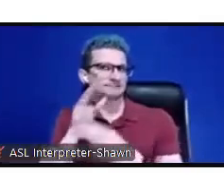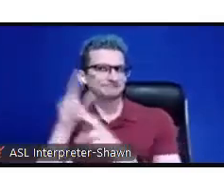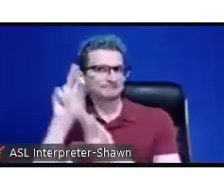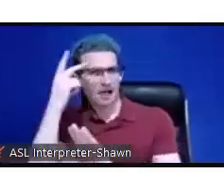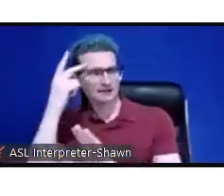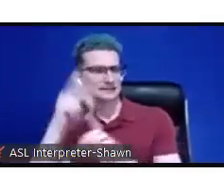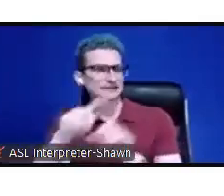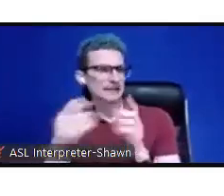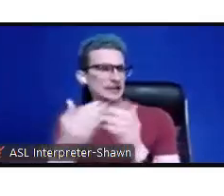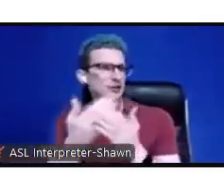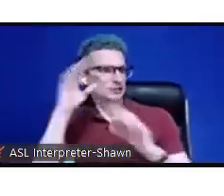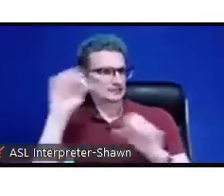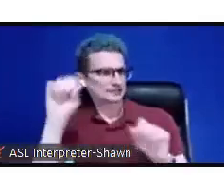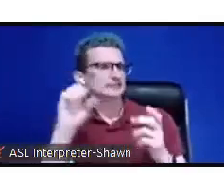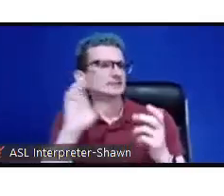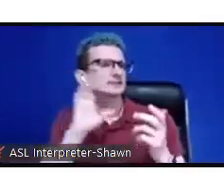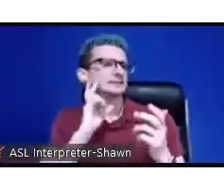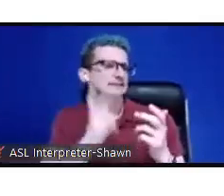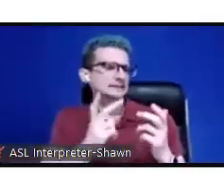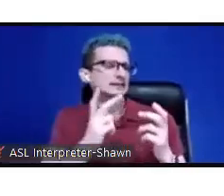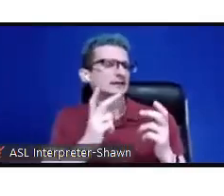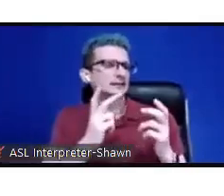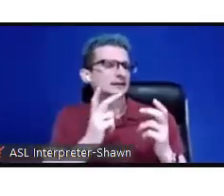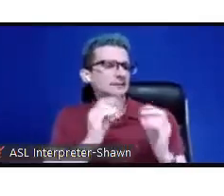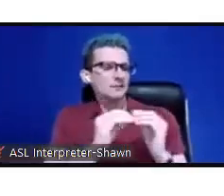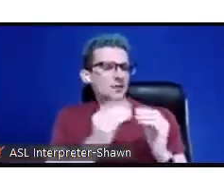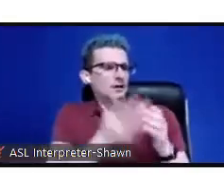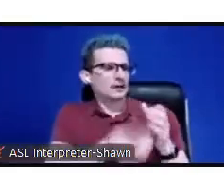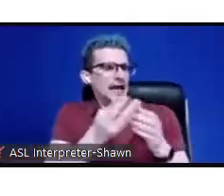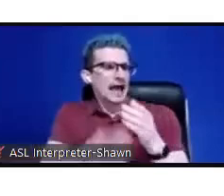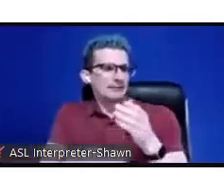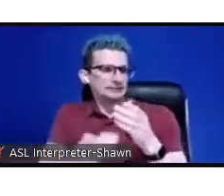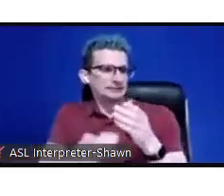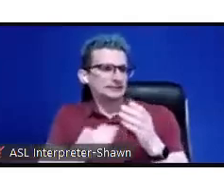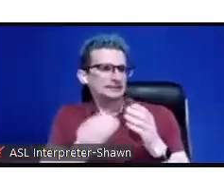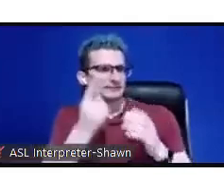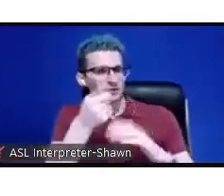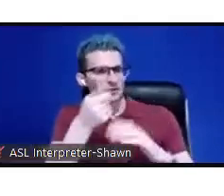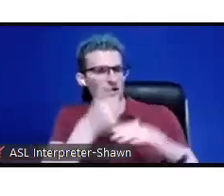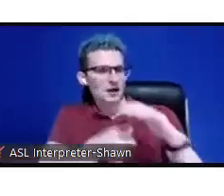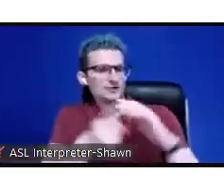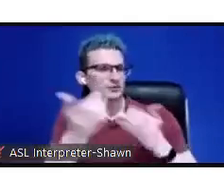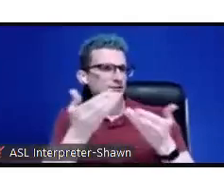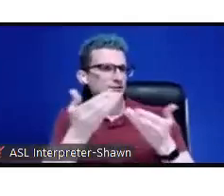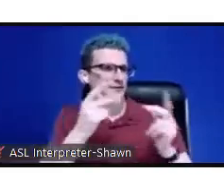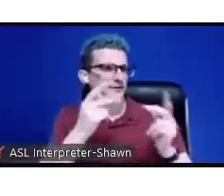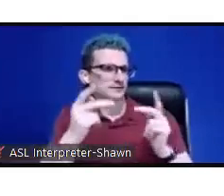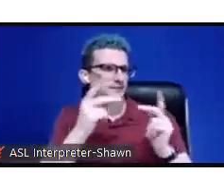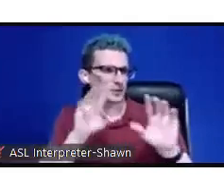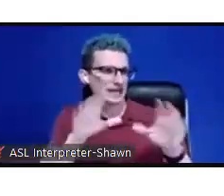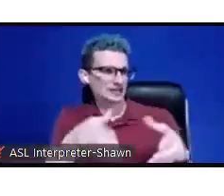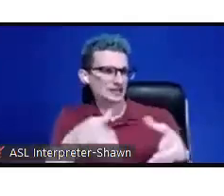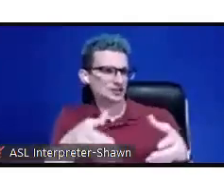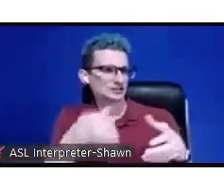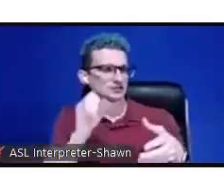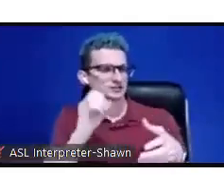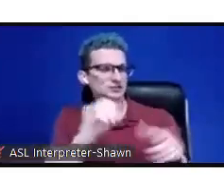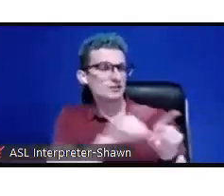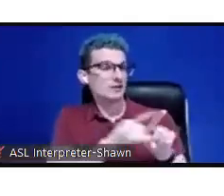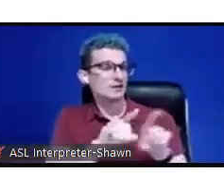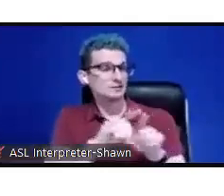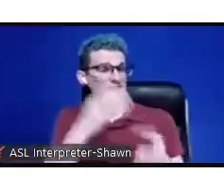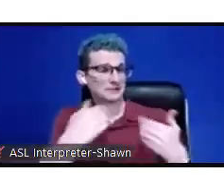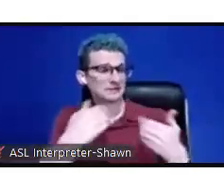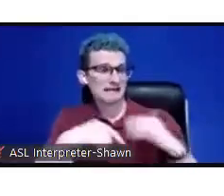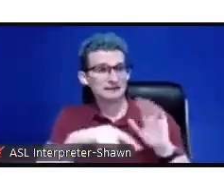gaps in those services of that underserved population. So we're also probably going to have negative